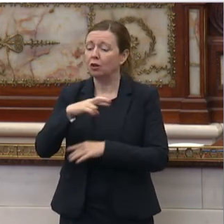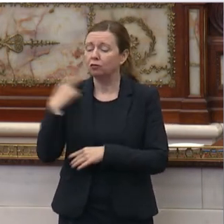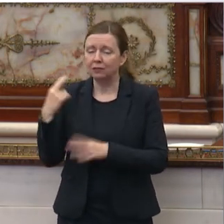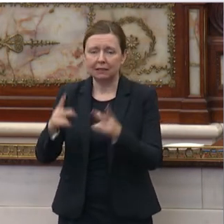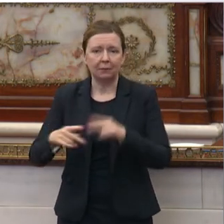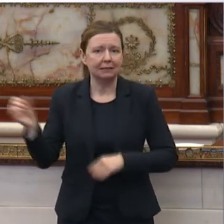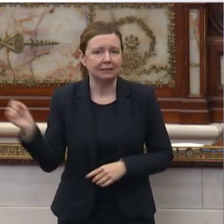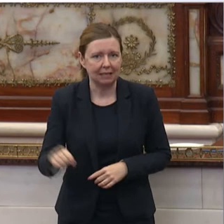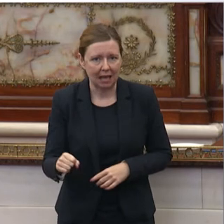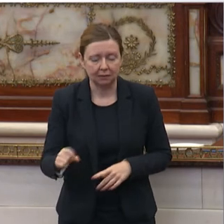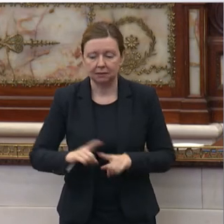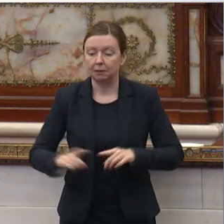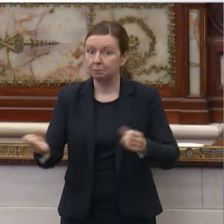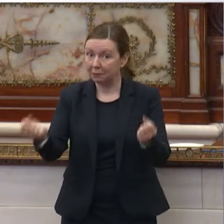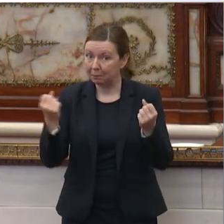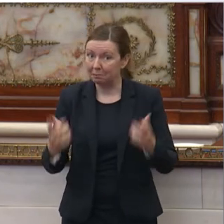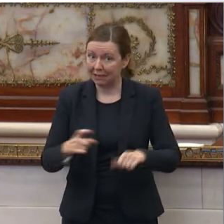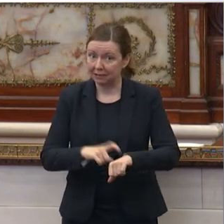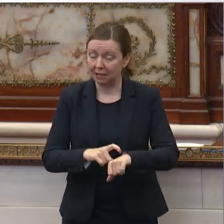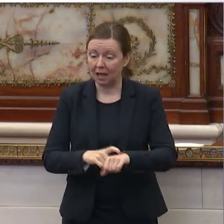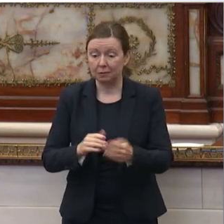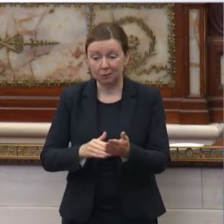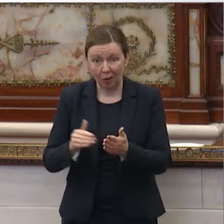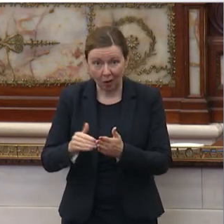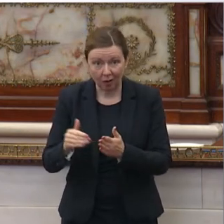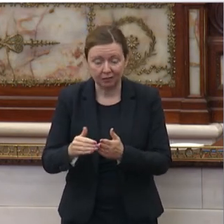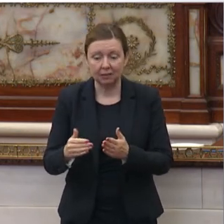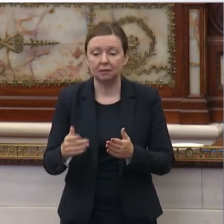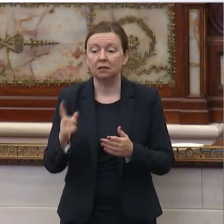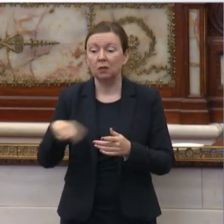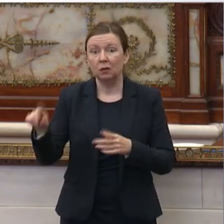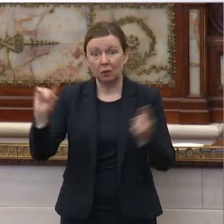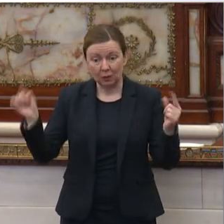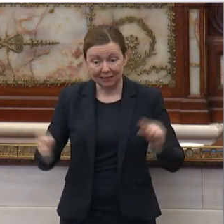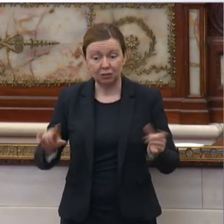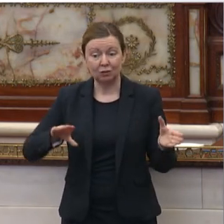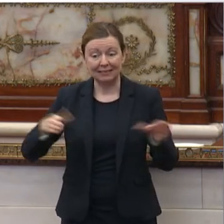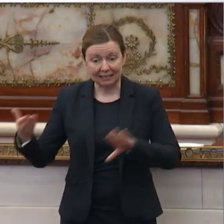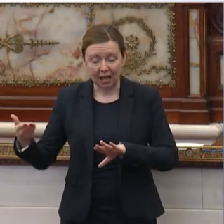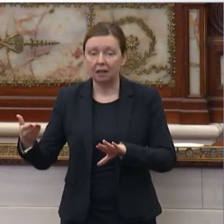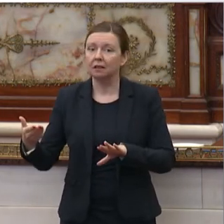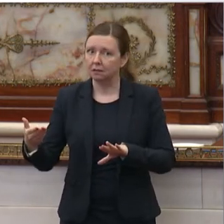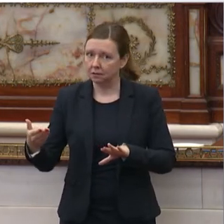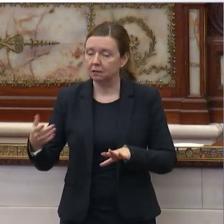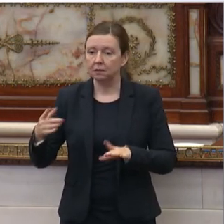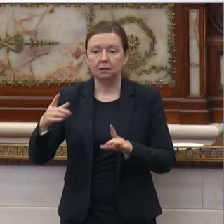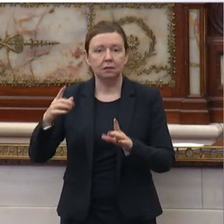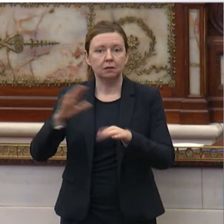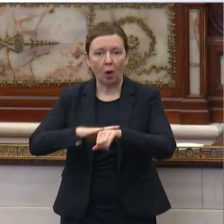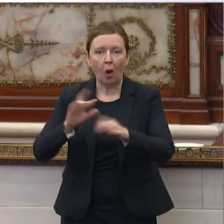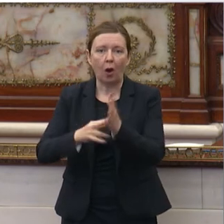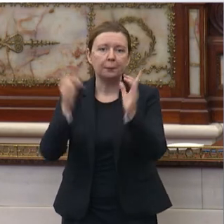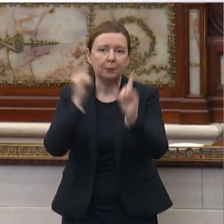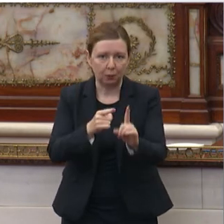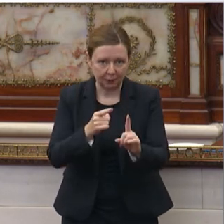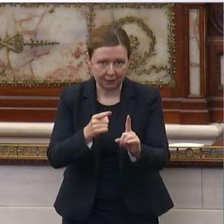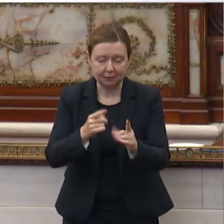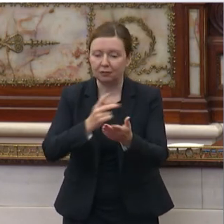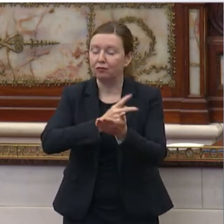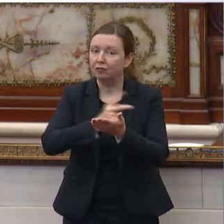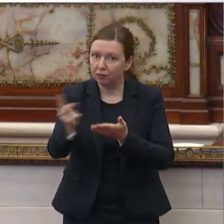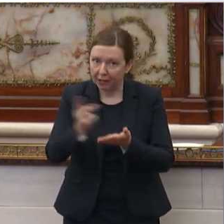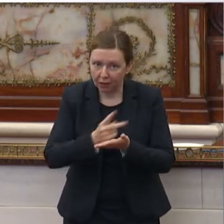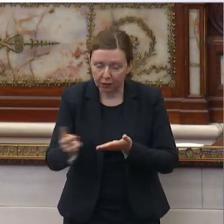be, but in many cases, the case of those injuries and death is willful and intentional failure